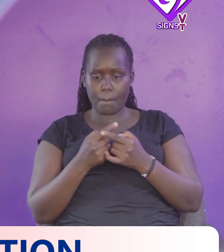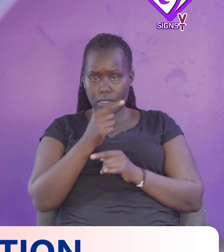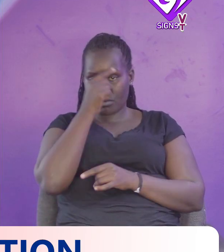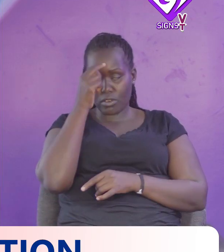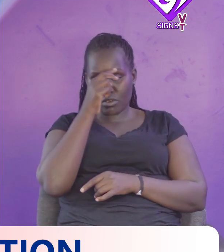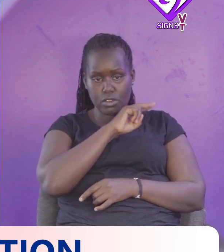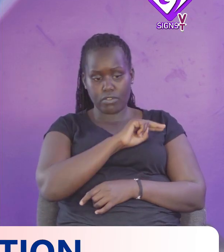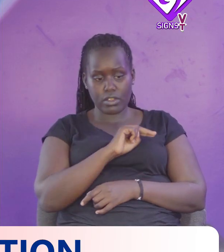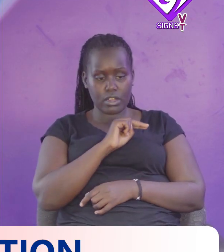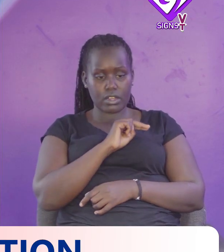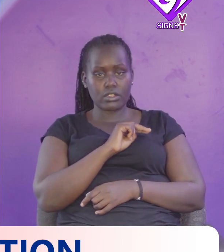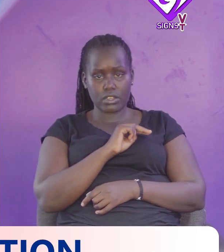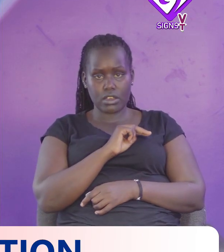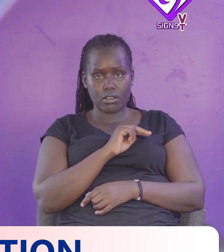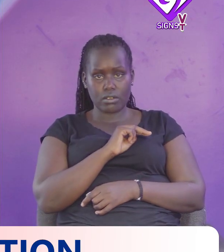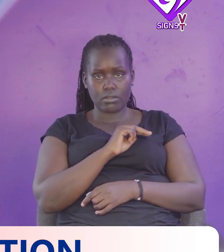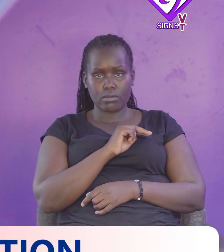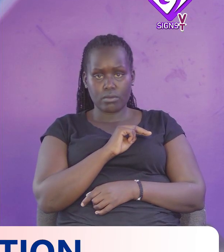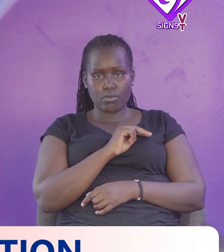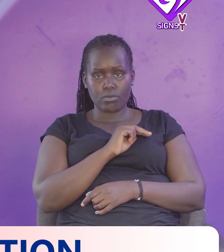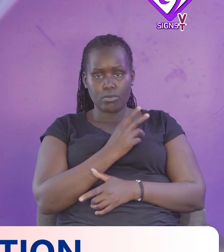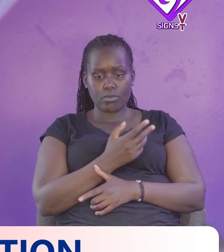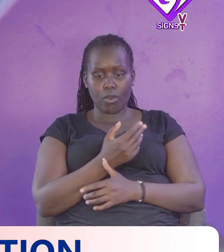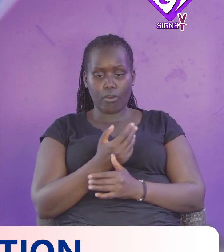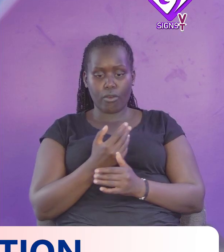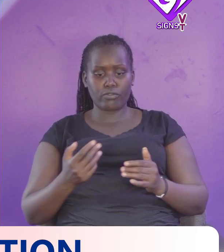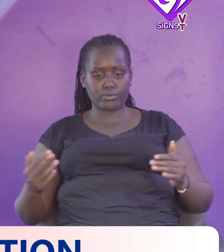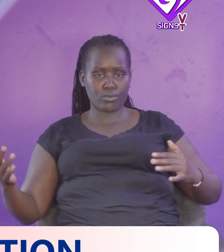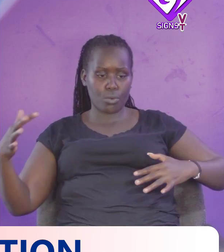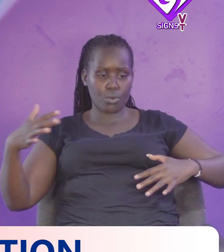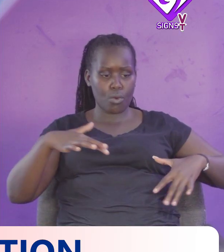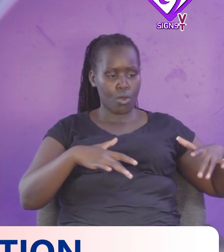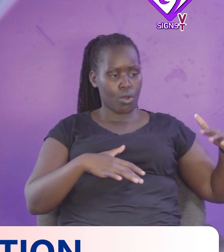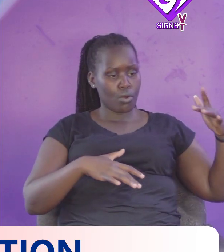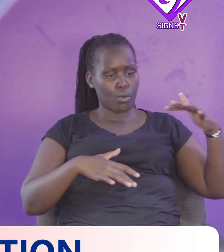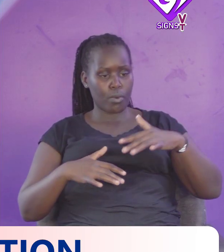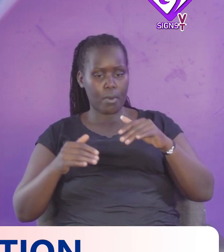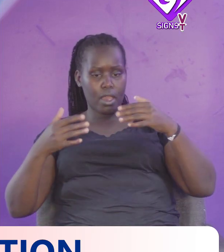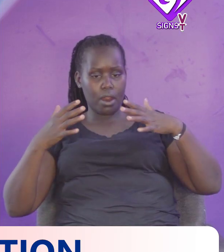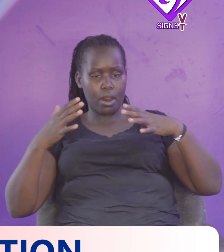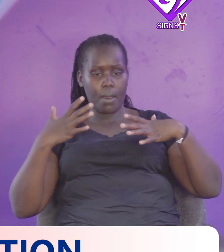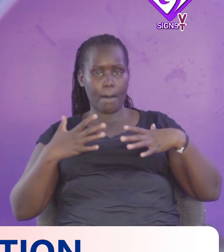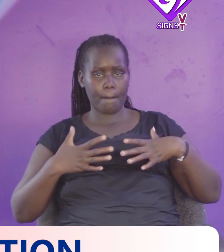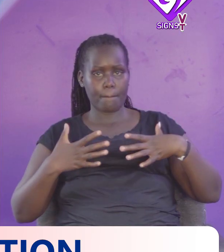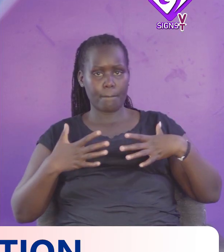nature of masses and pushing and lack of space, they didn't. And